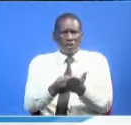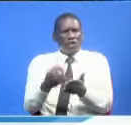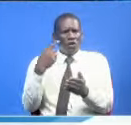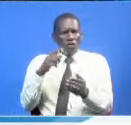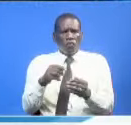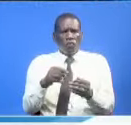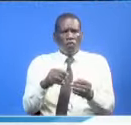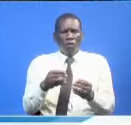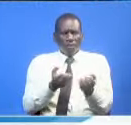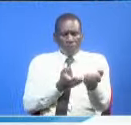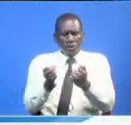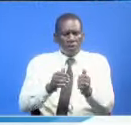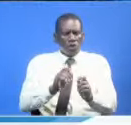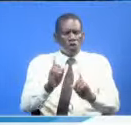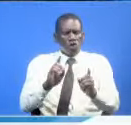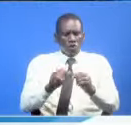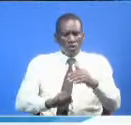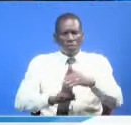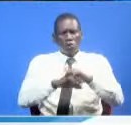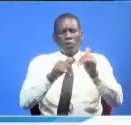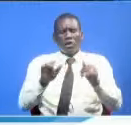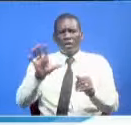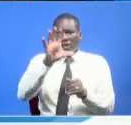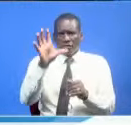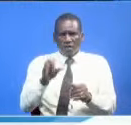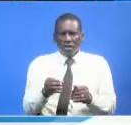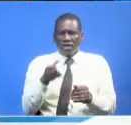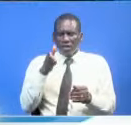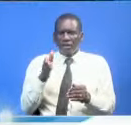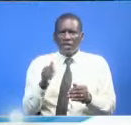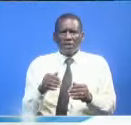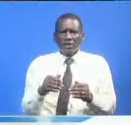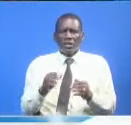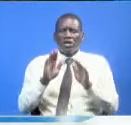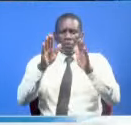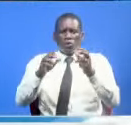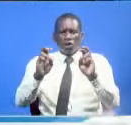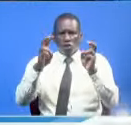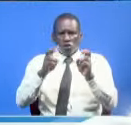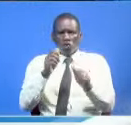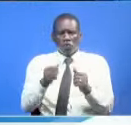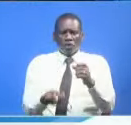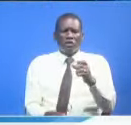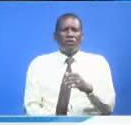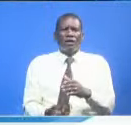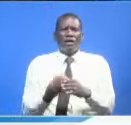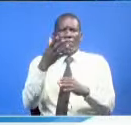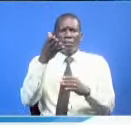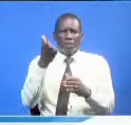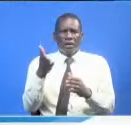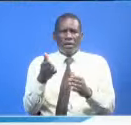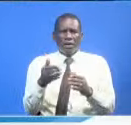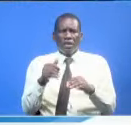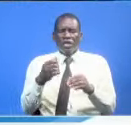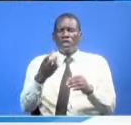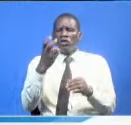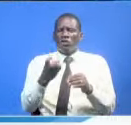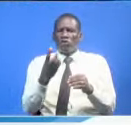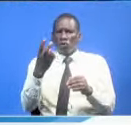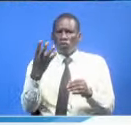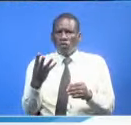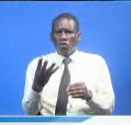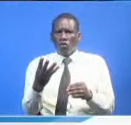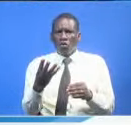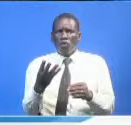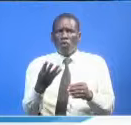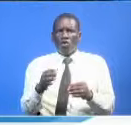underserved businesses in the continent. This is among the key issues that has come to the fore at the 2024 edition of